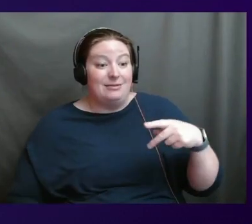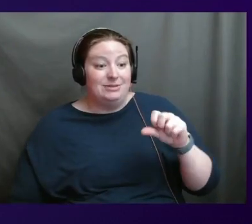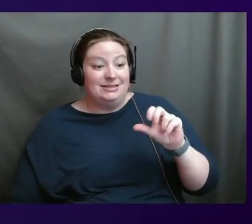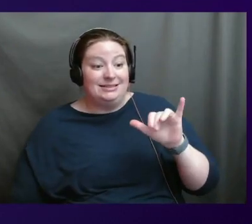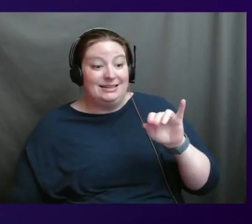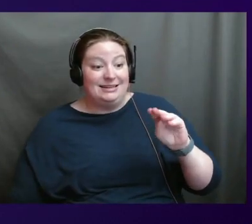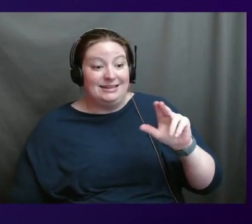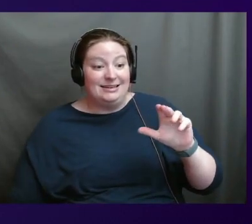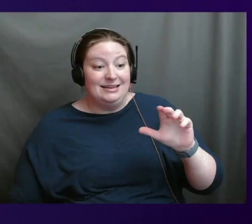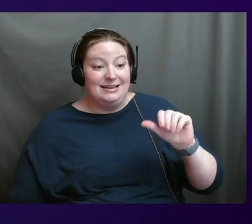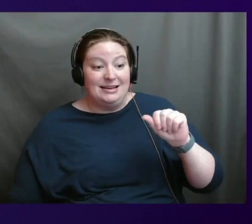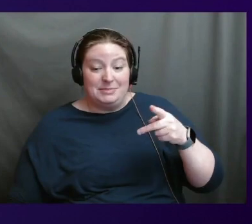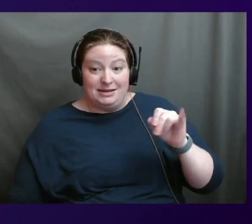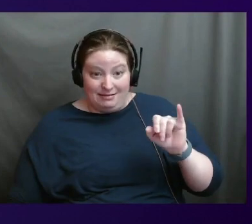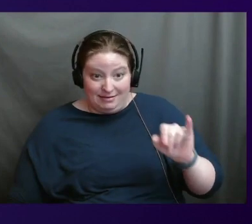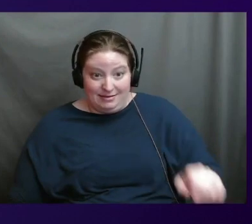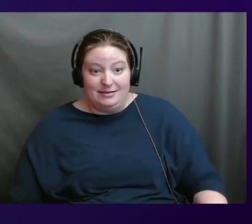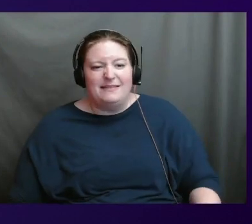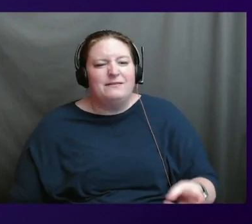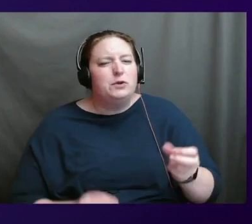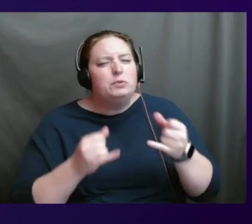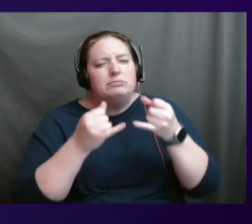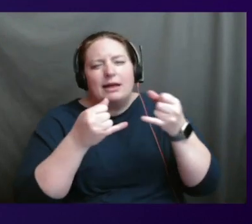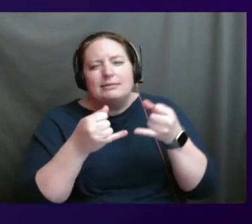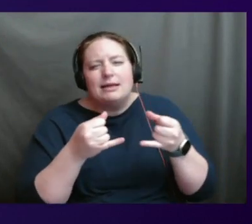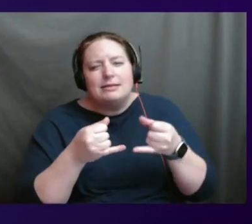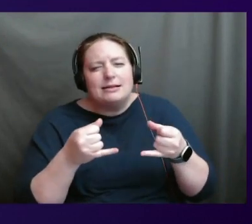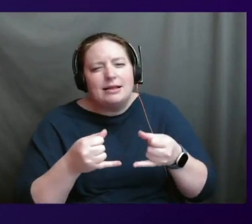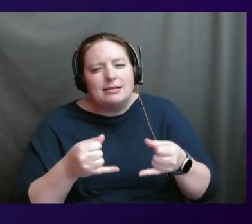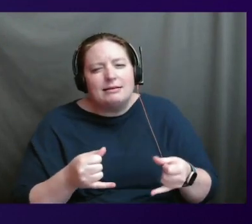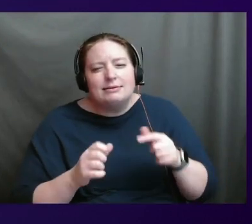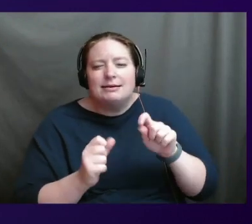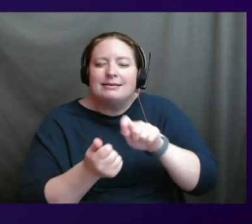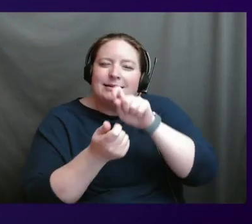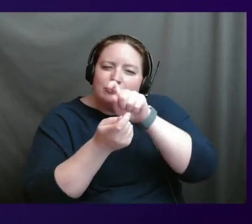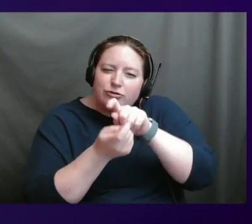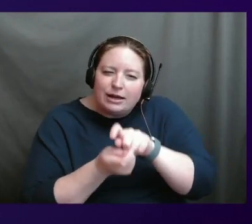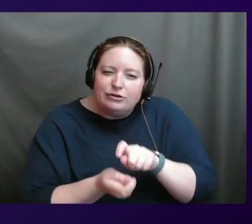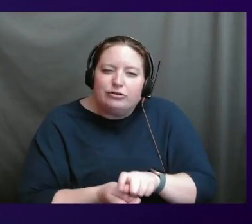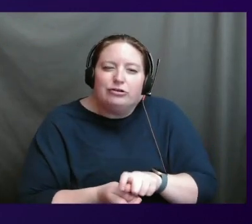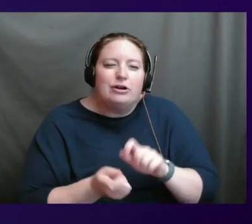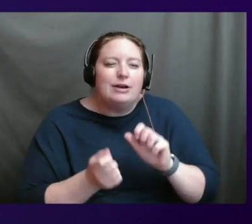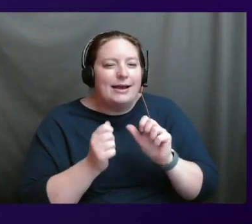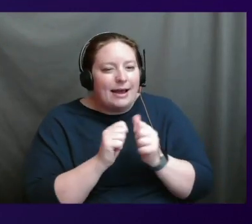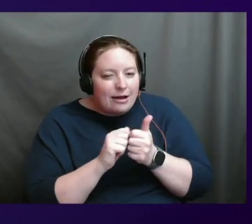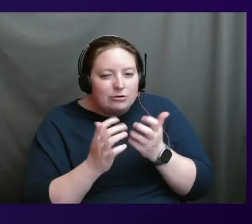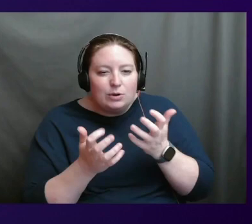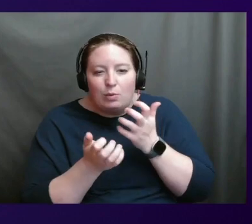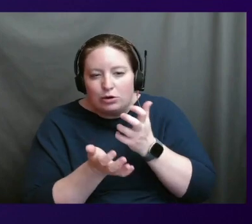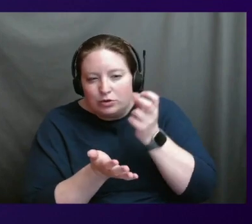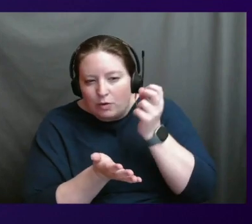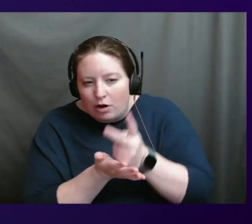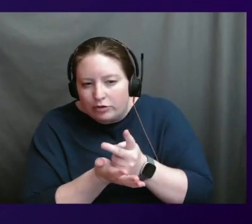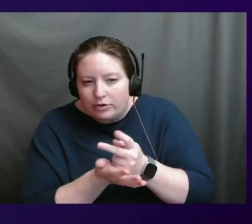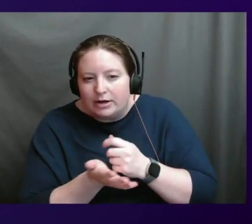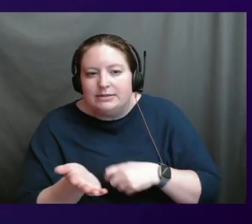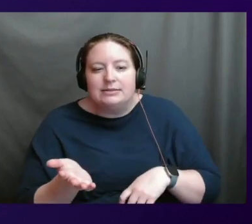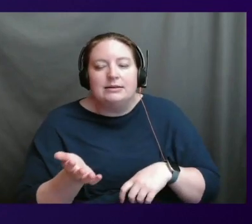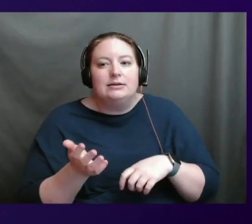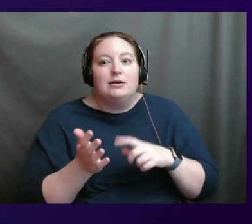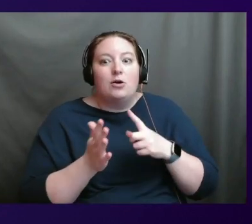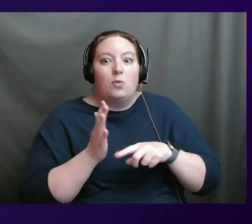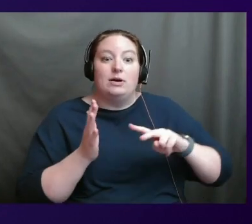lines of code, and I can get really granular in terms of how do I want to authorize this. what secondary modes of authorization do I